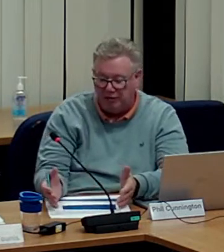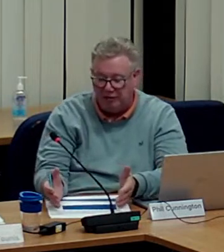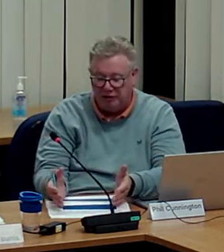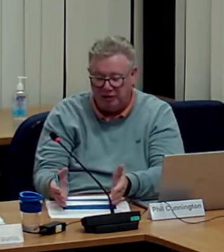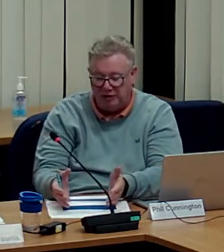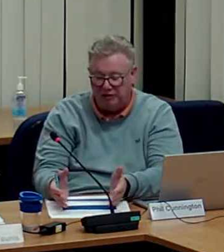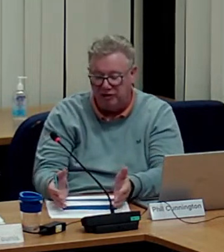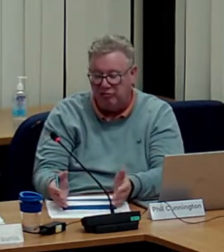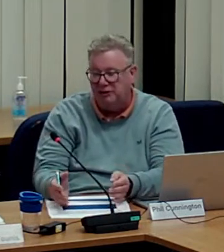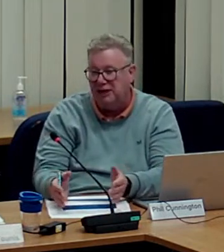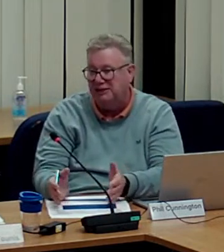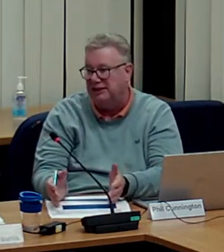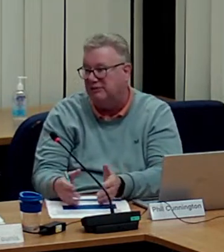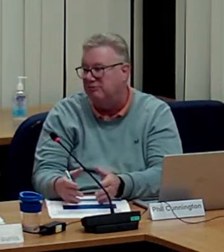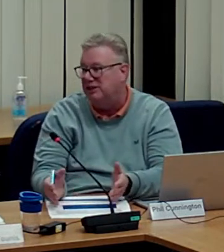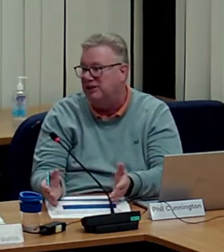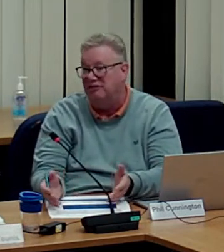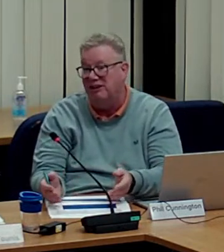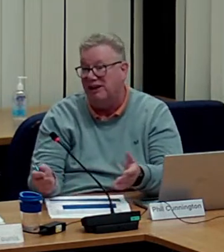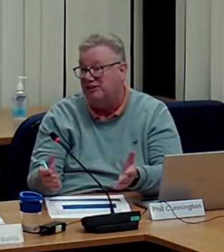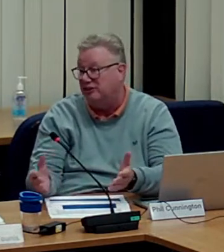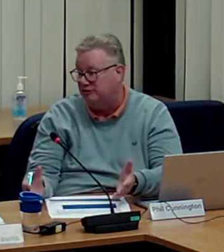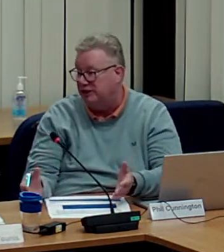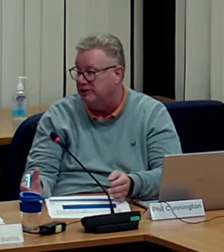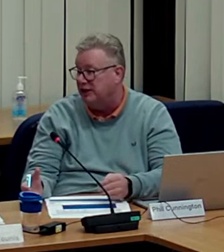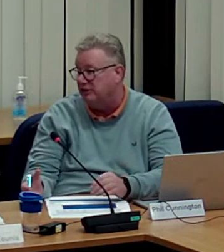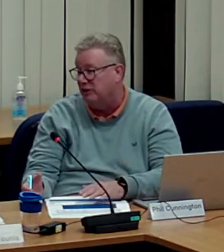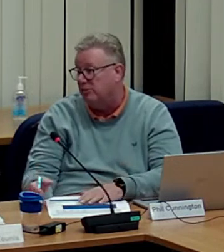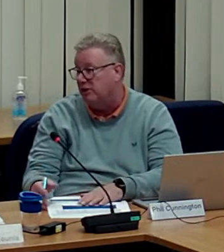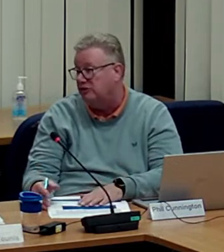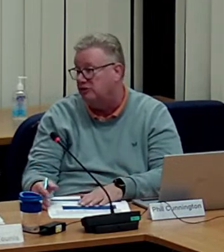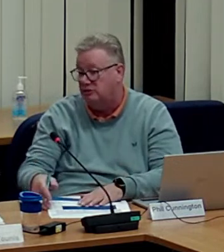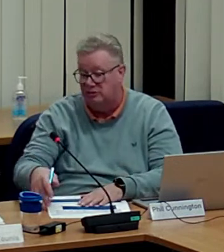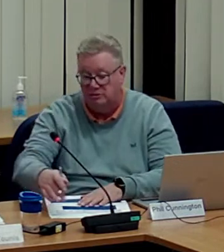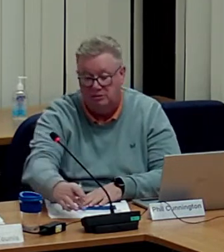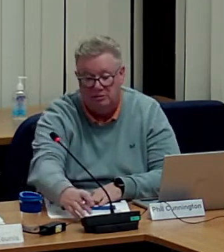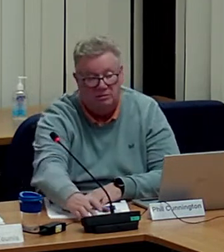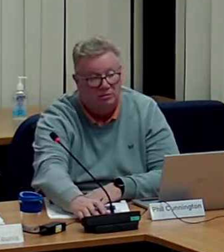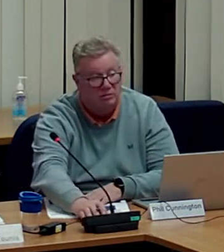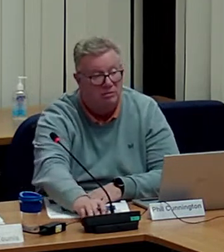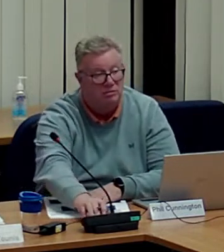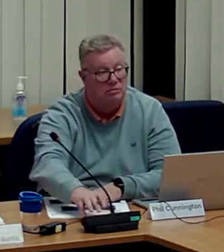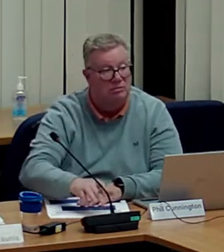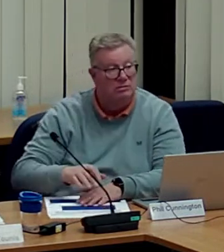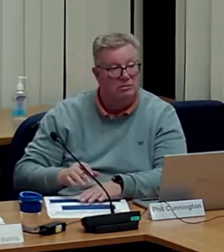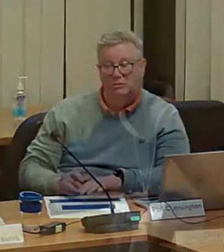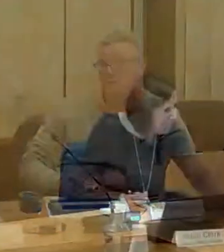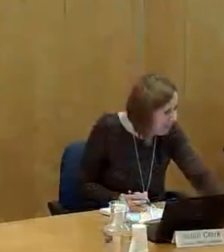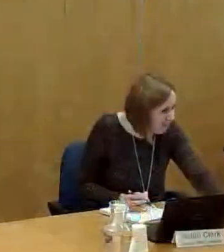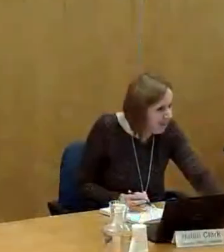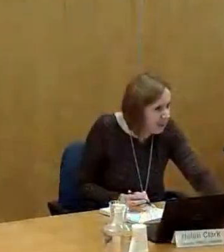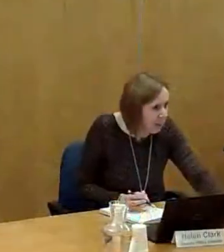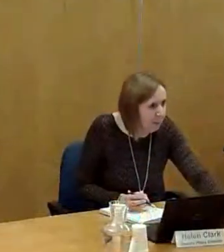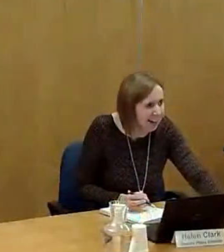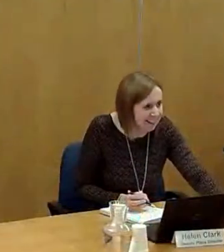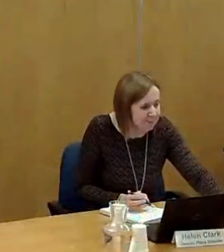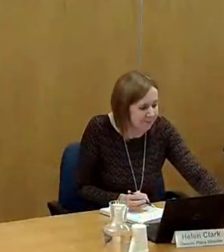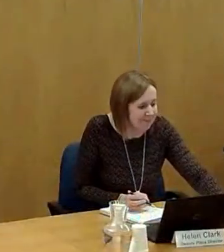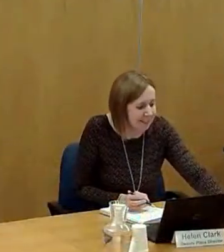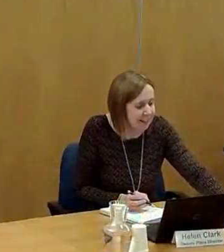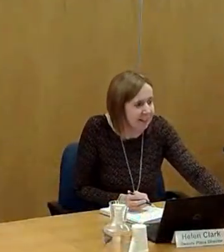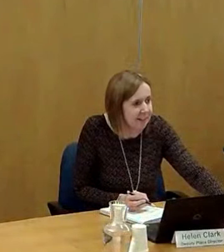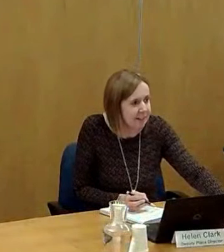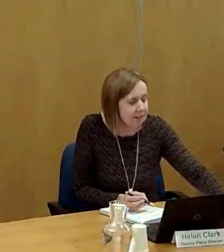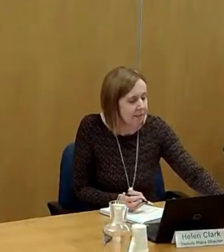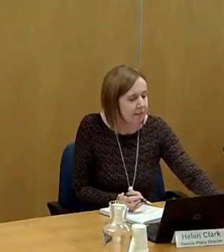up, rather than showing us a graph which actually within the range doesn't really tell us very much. Yeah, okay, comment noted, thank you. I'll feed that back.